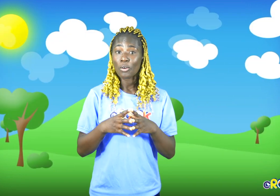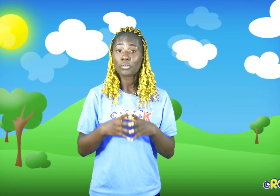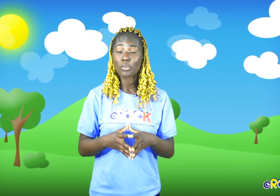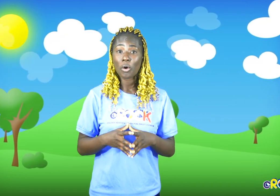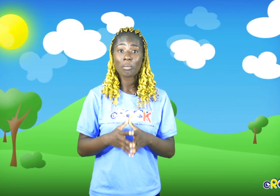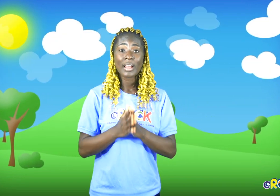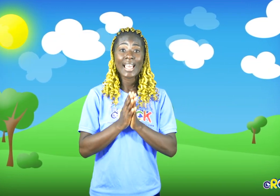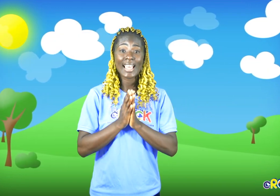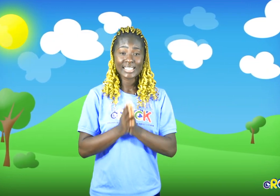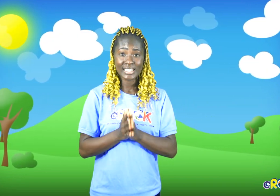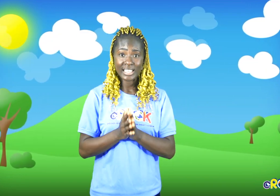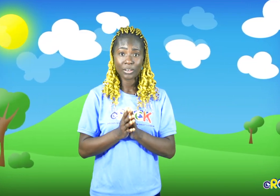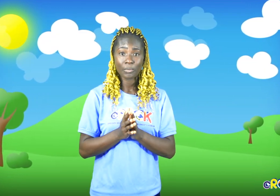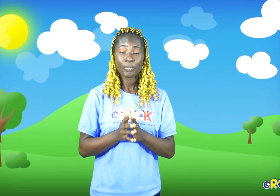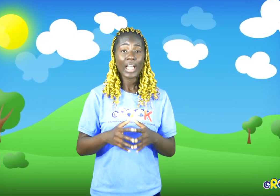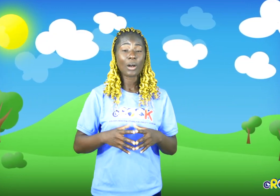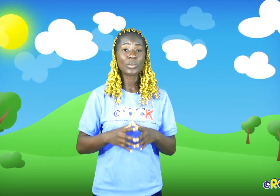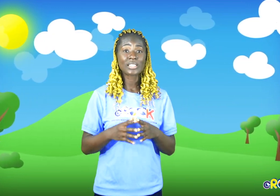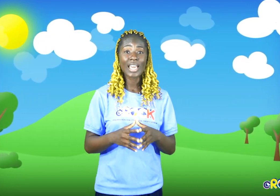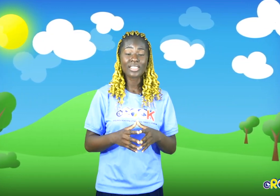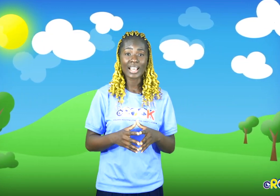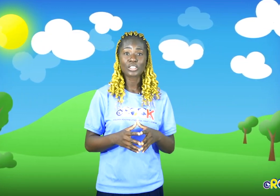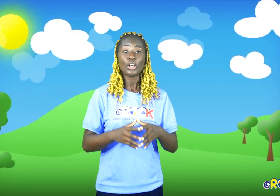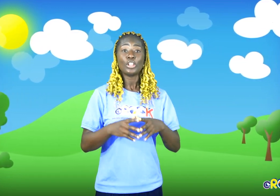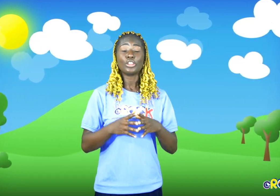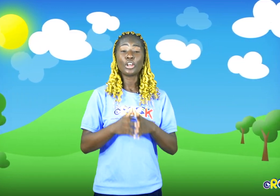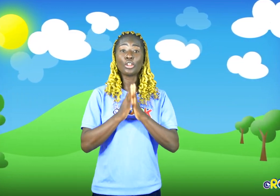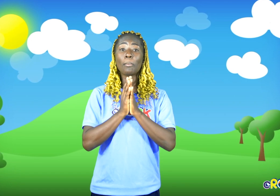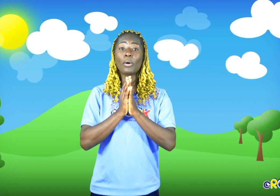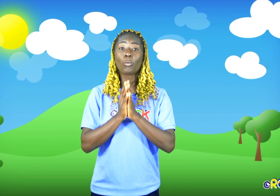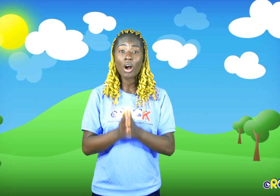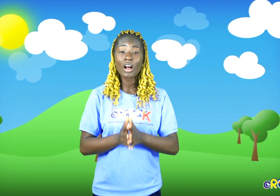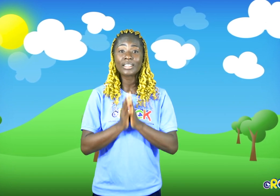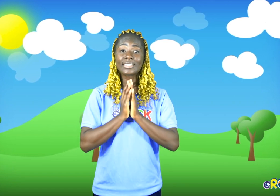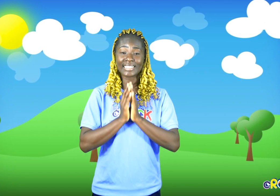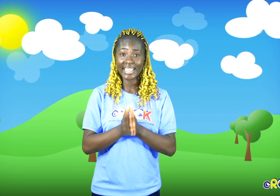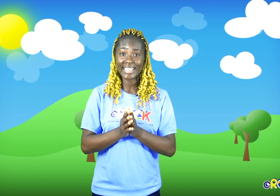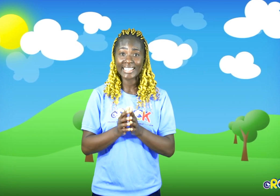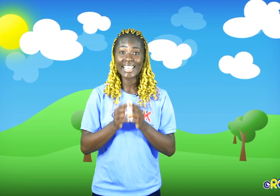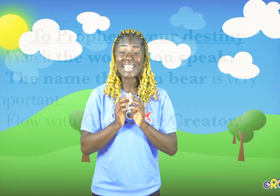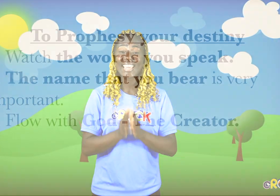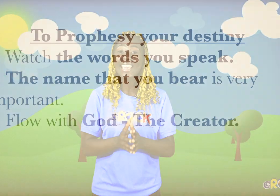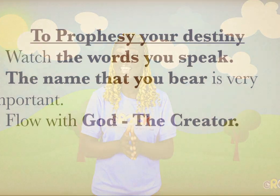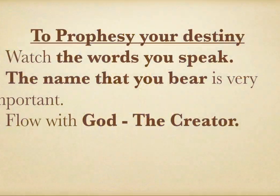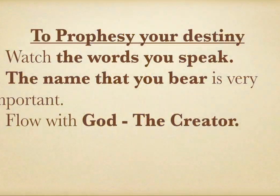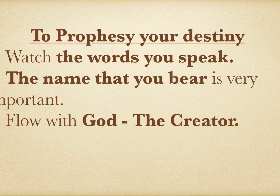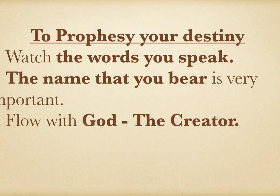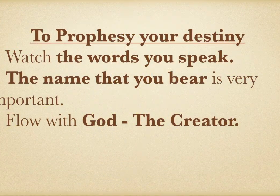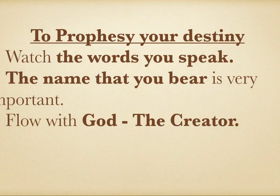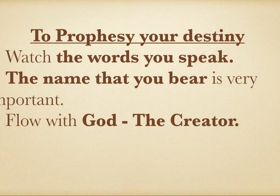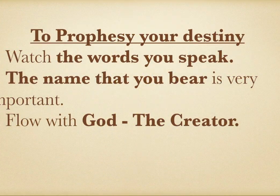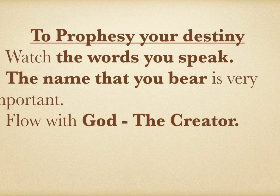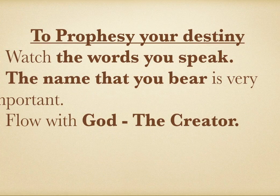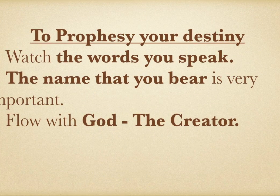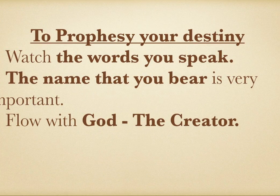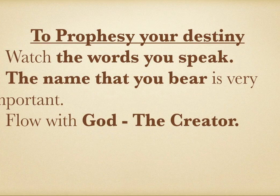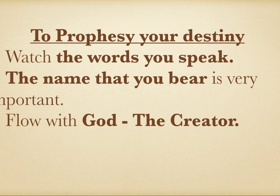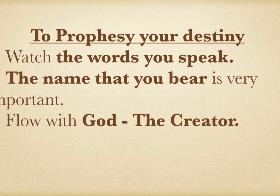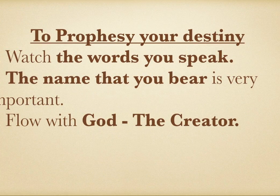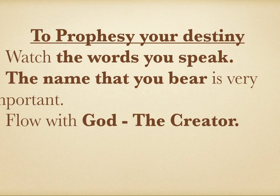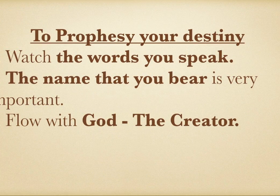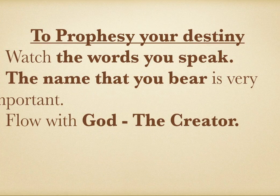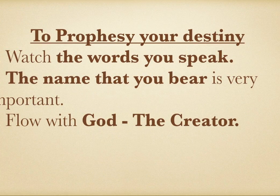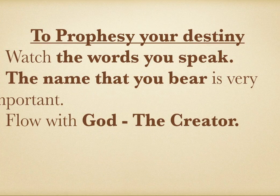learned from Ezekiel. And we said that the number one thing is to